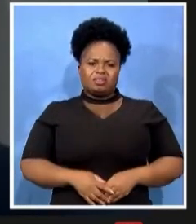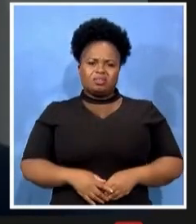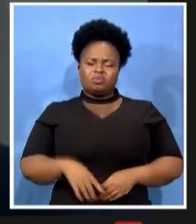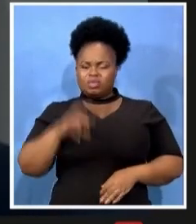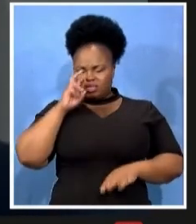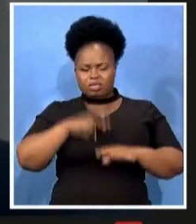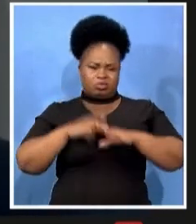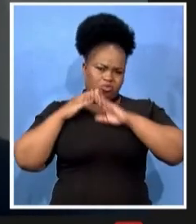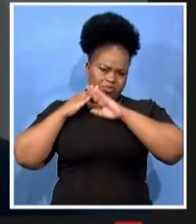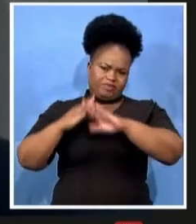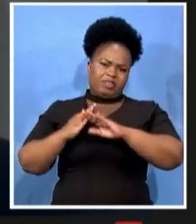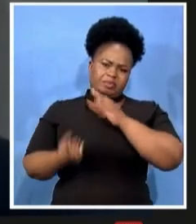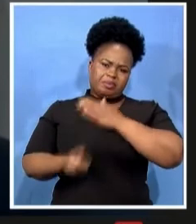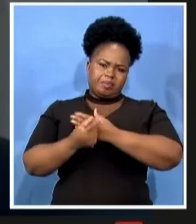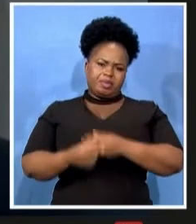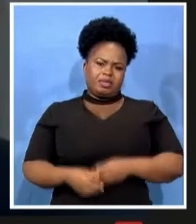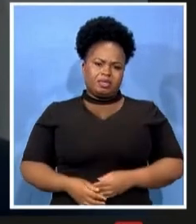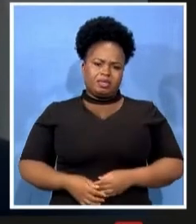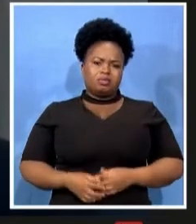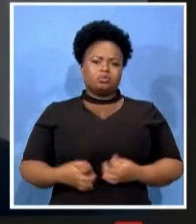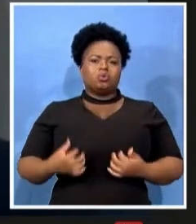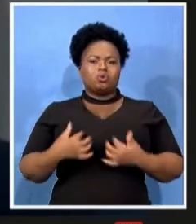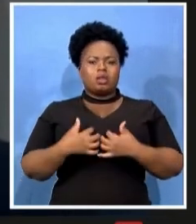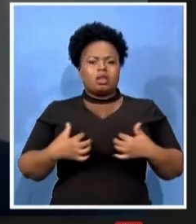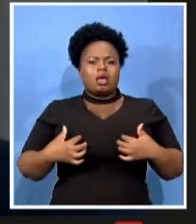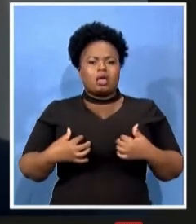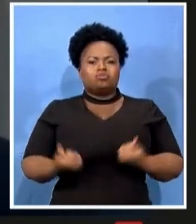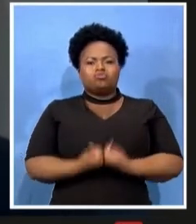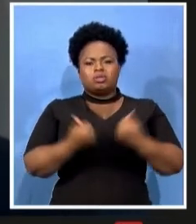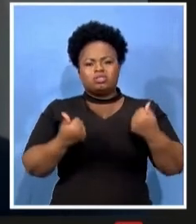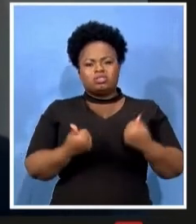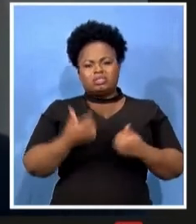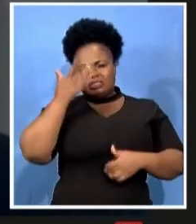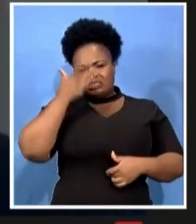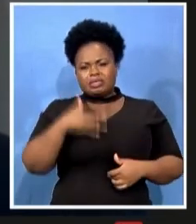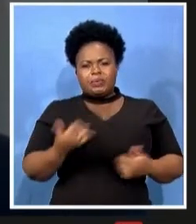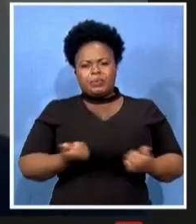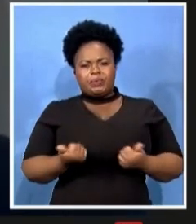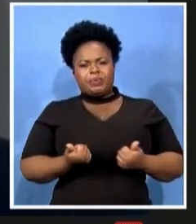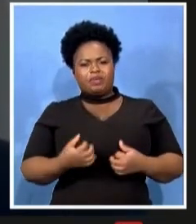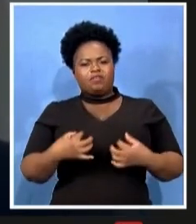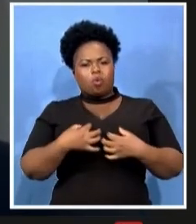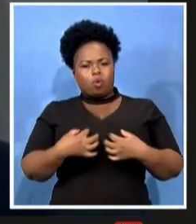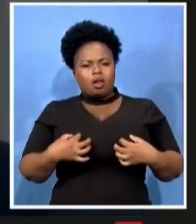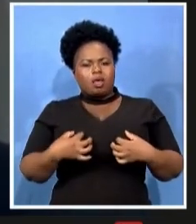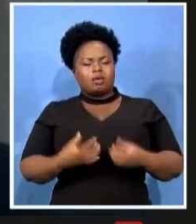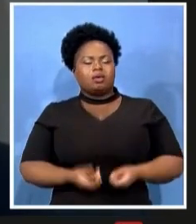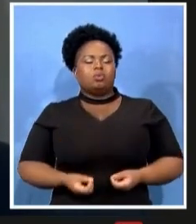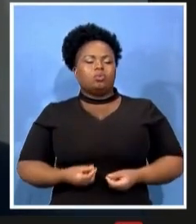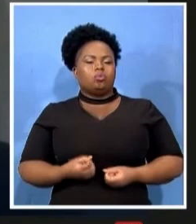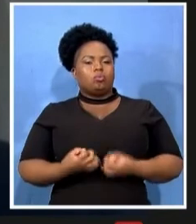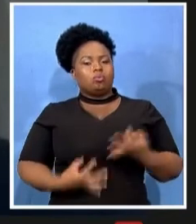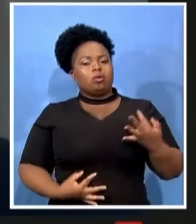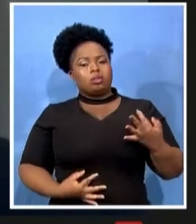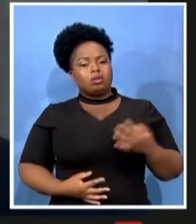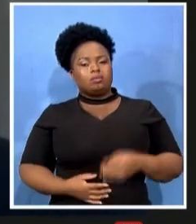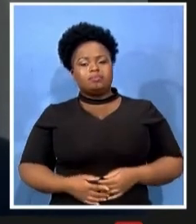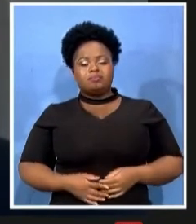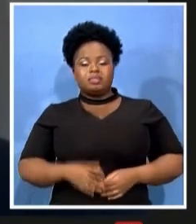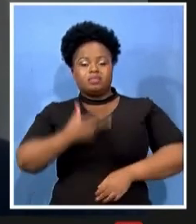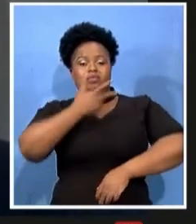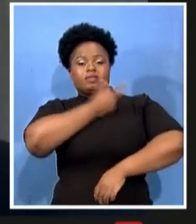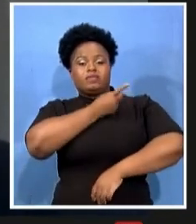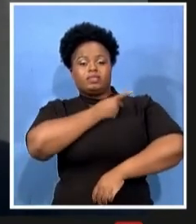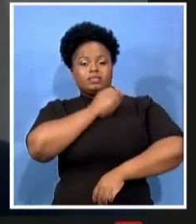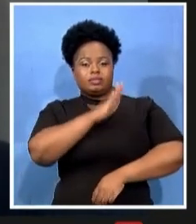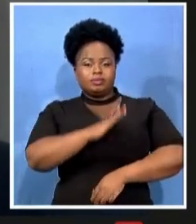lung challenges, challenges with lungs, etc. On the vaccines, thank you for the work